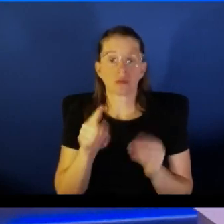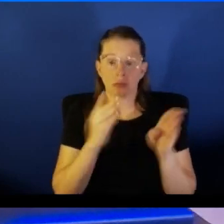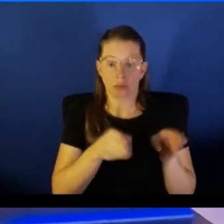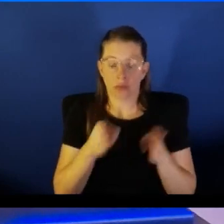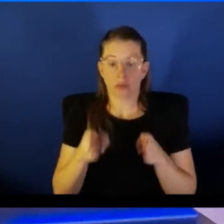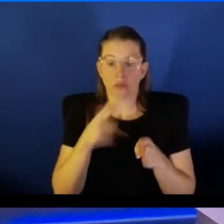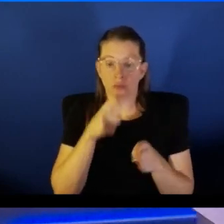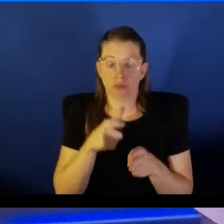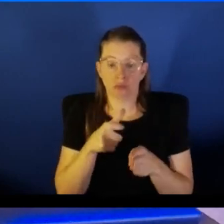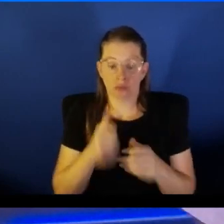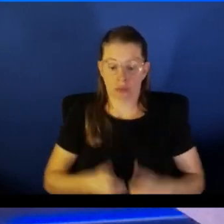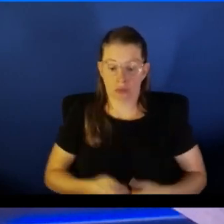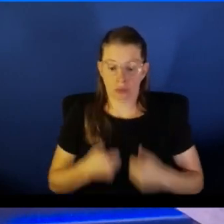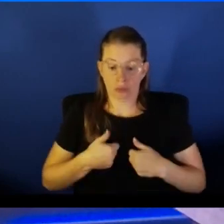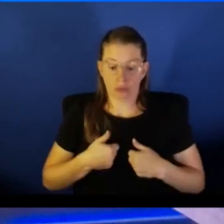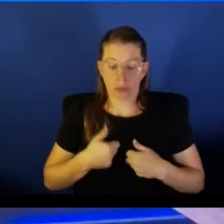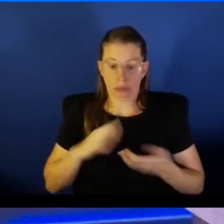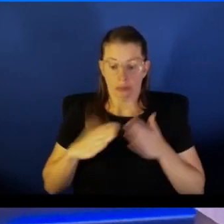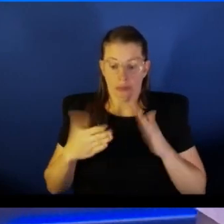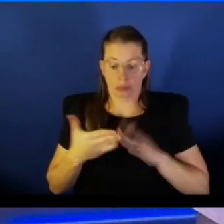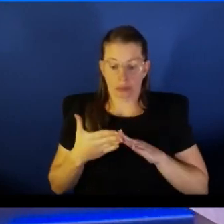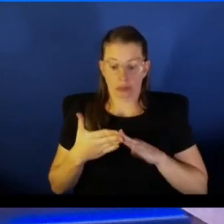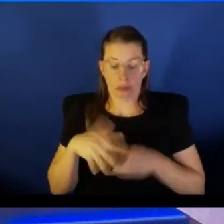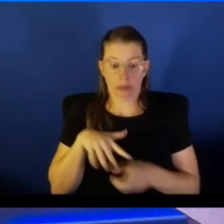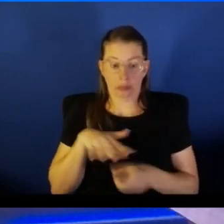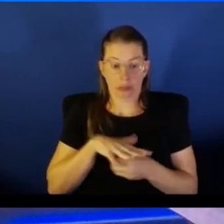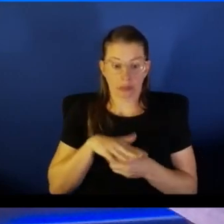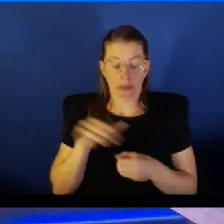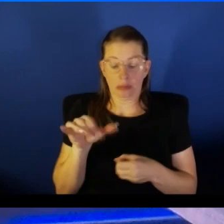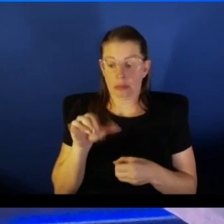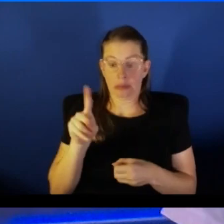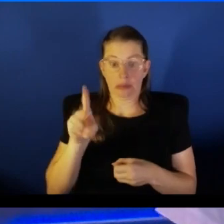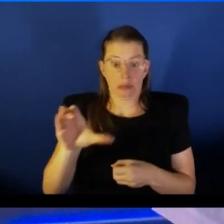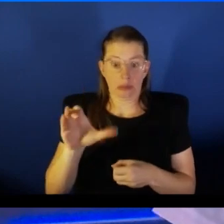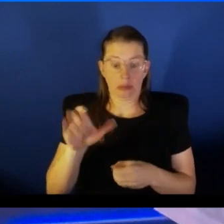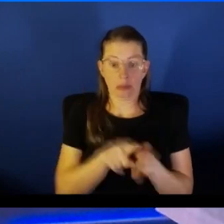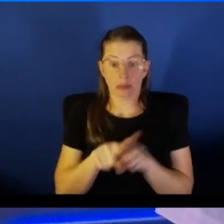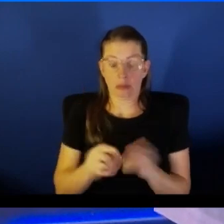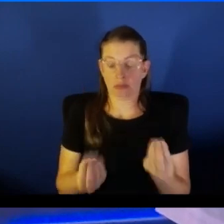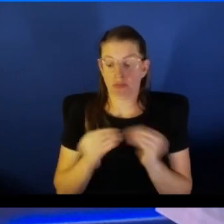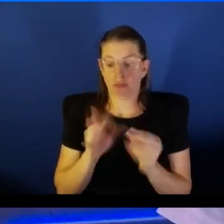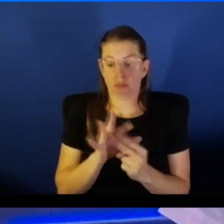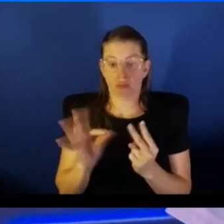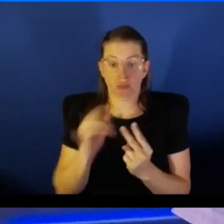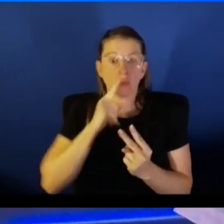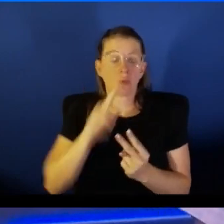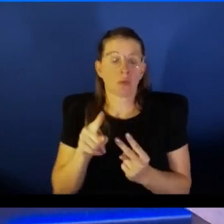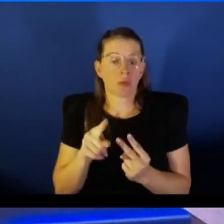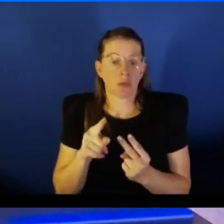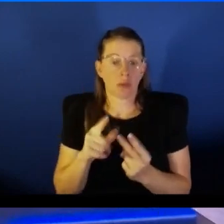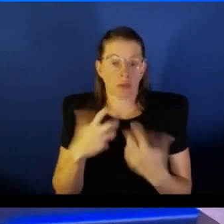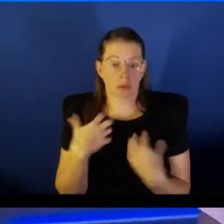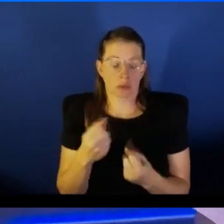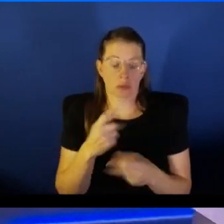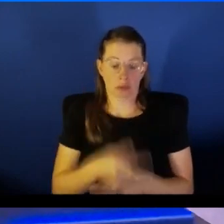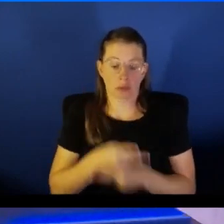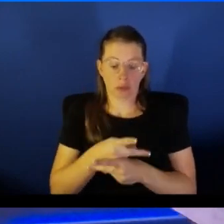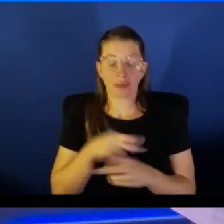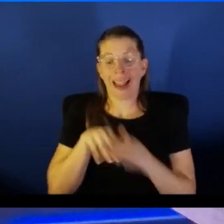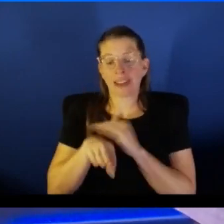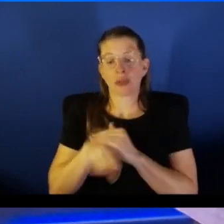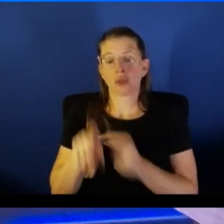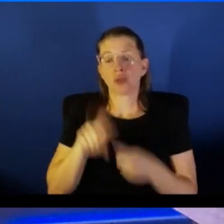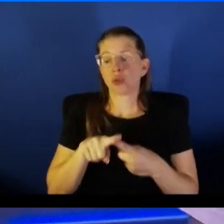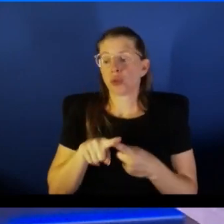in the metropolitan area like Kansas City, they would have also more choices in terms of the healthcare and access to